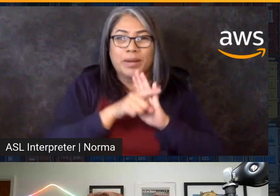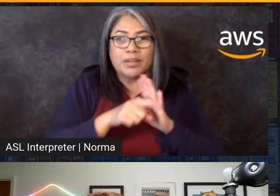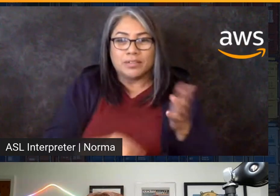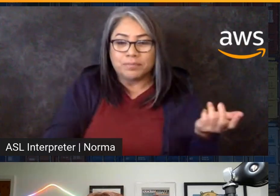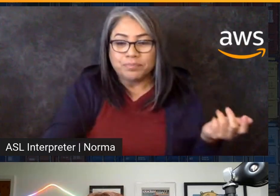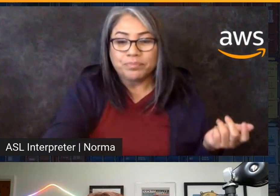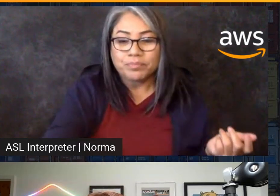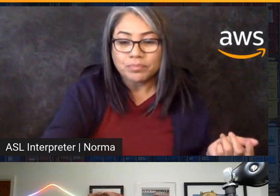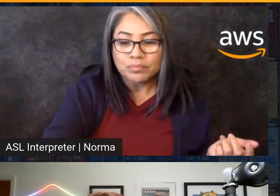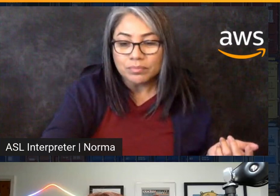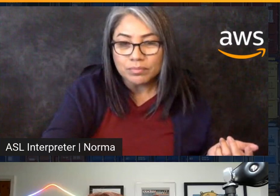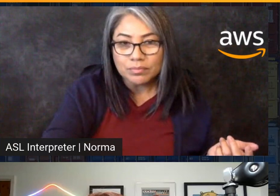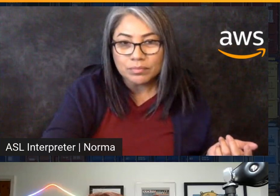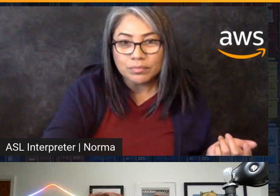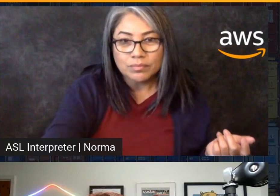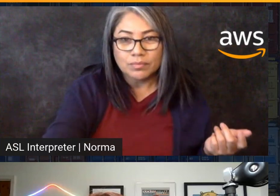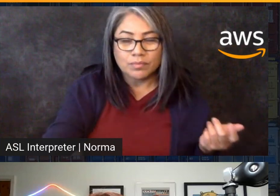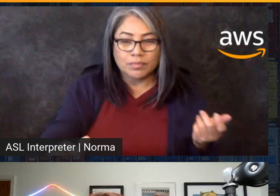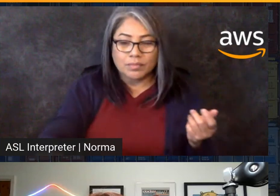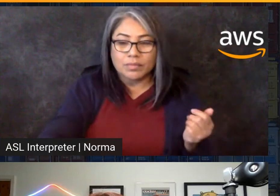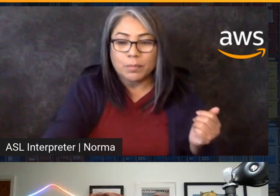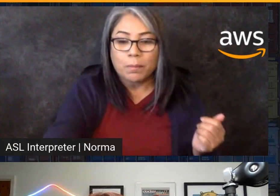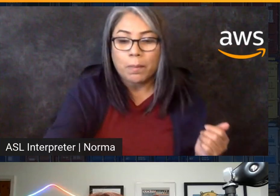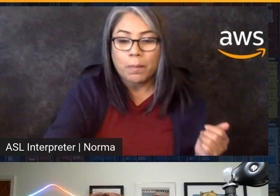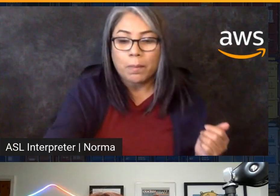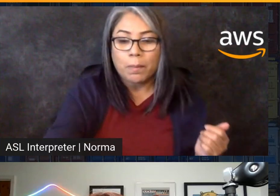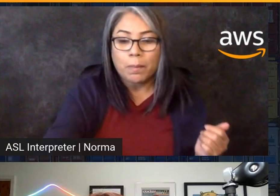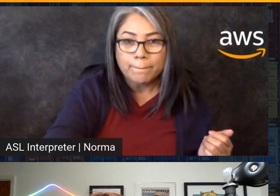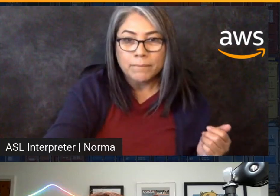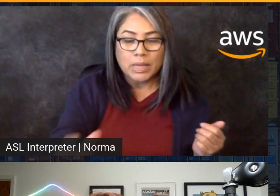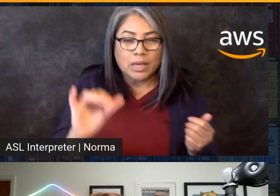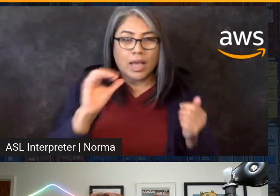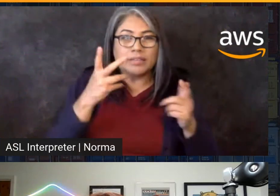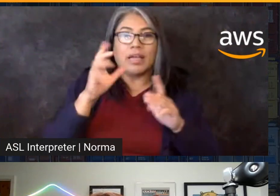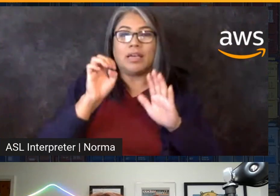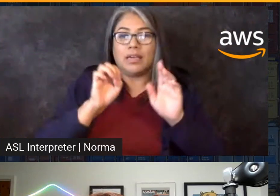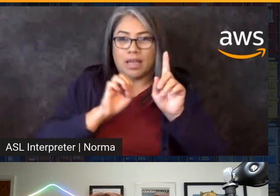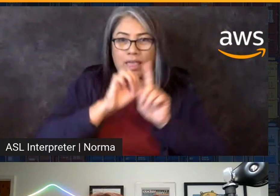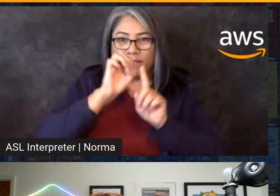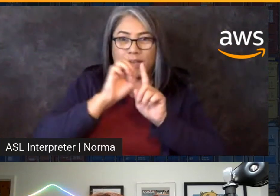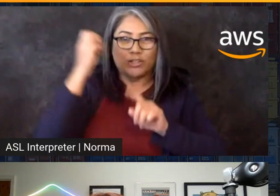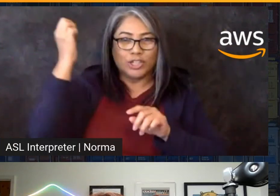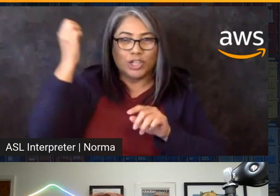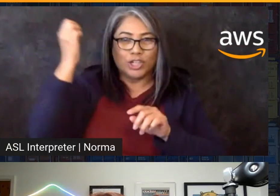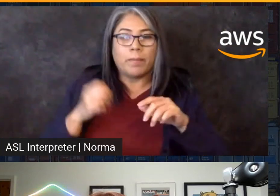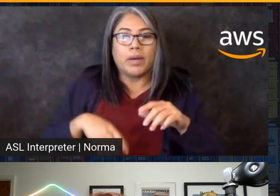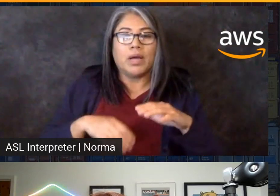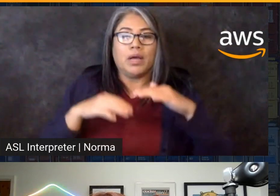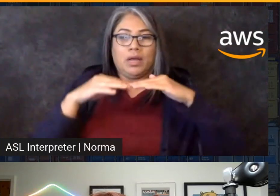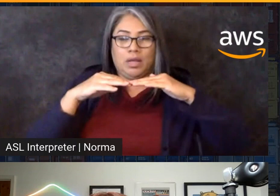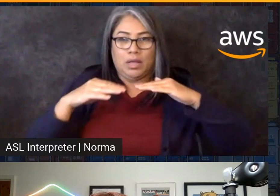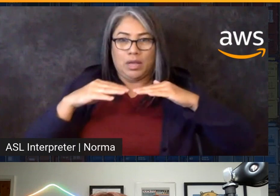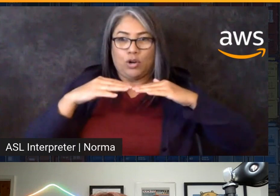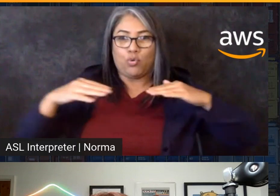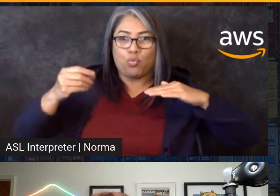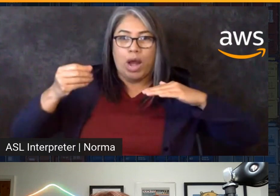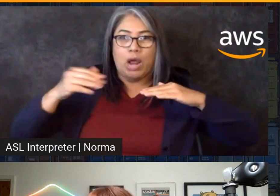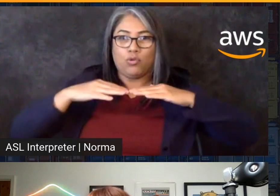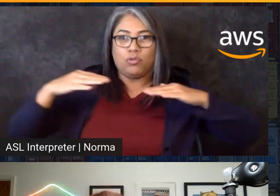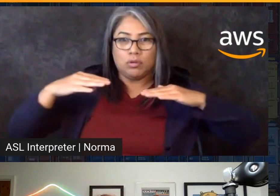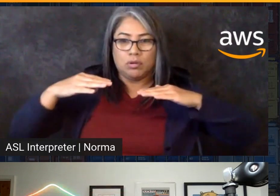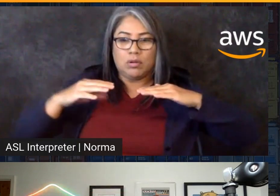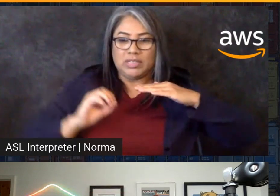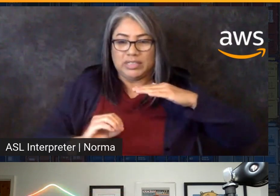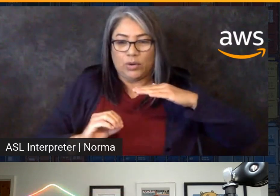elevators in Europe, that's how they do it, right? If there's like a floor below the ground level, it's like 0 and then -1, -2. Yeah, really? Is that not a global thing?